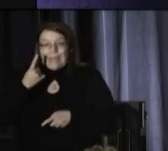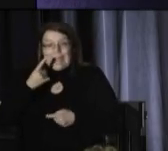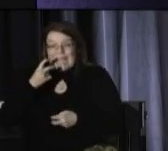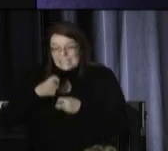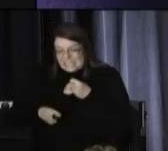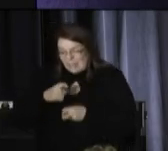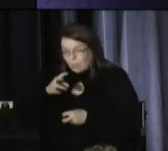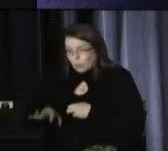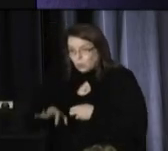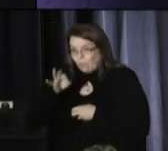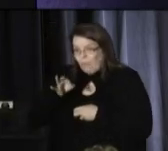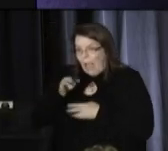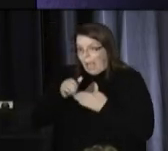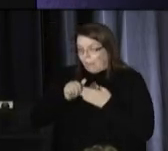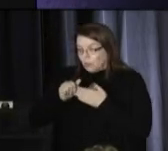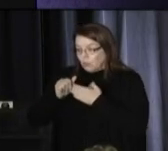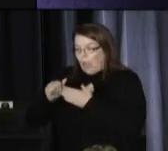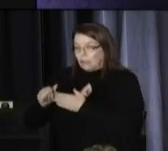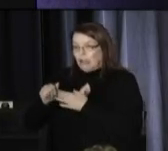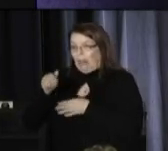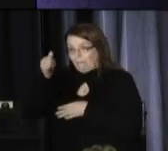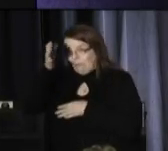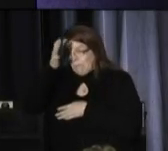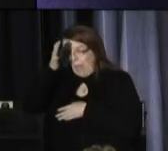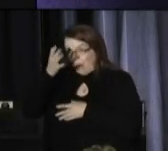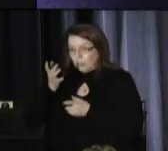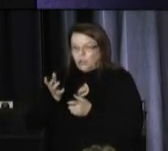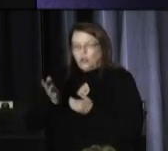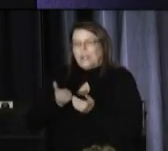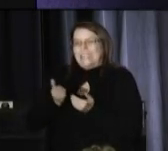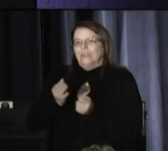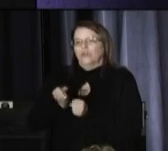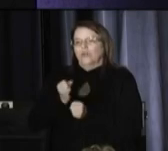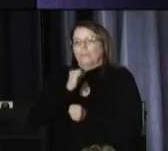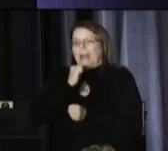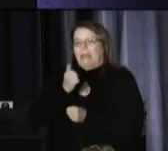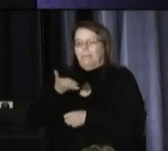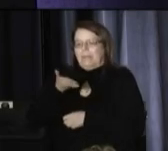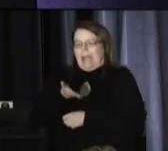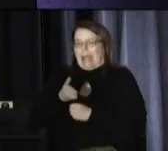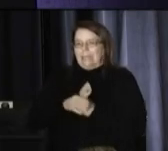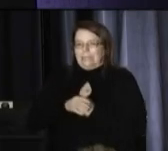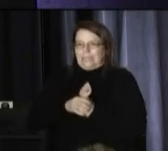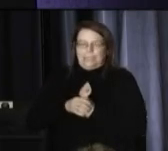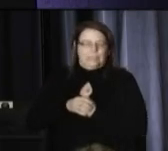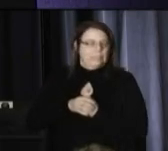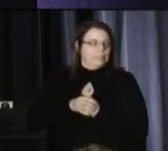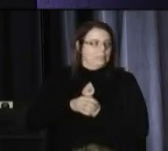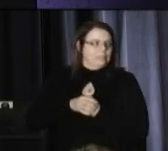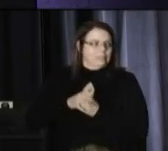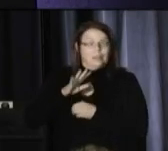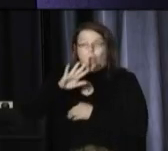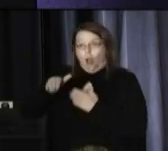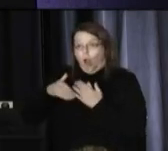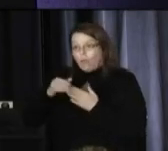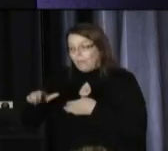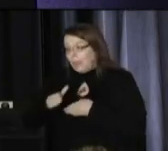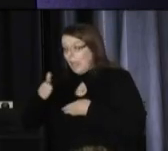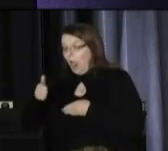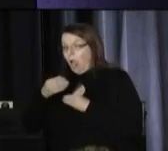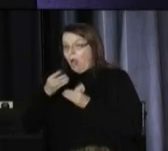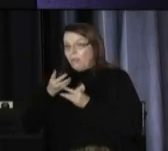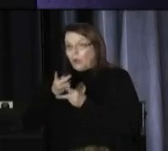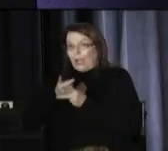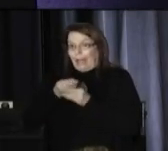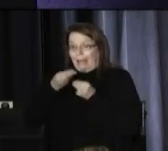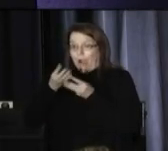in the direction of the father, so it's easier to just not make them exist. But then I have to grapple with the fact that all of these other caregivers have to be full.